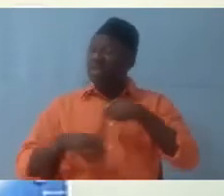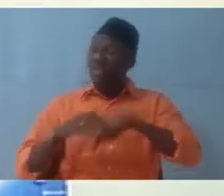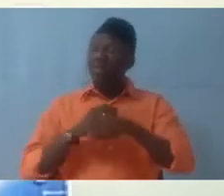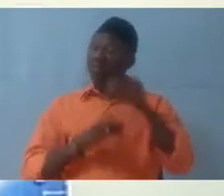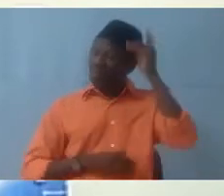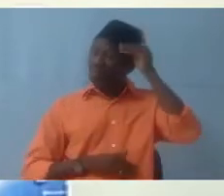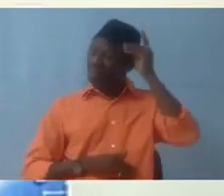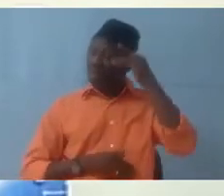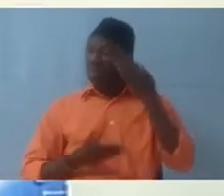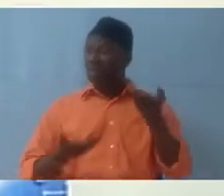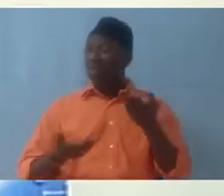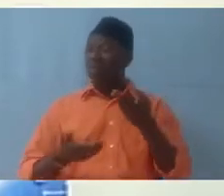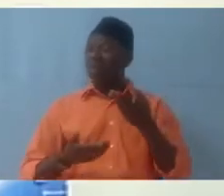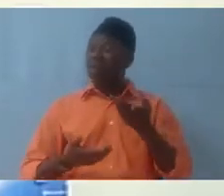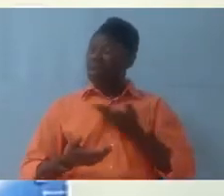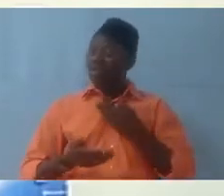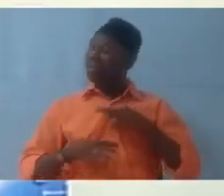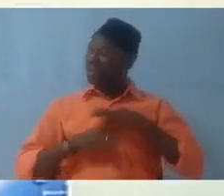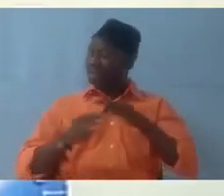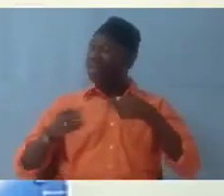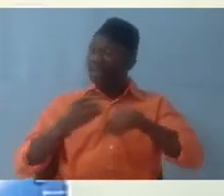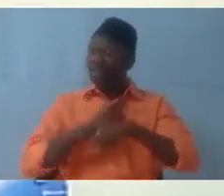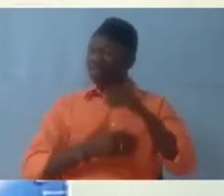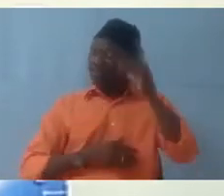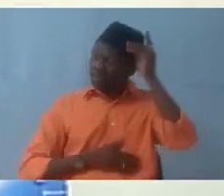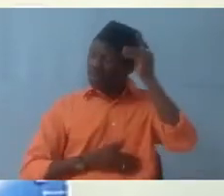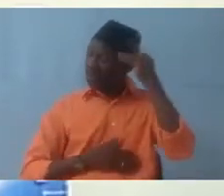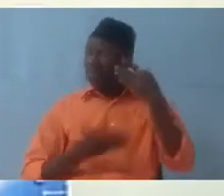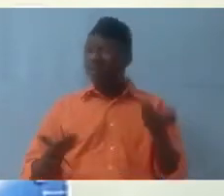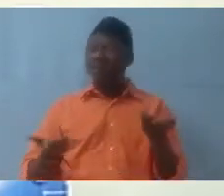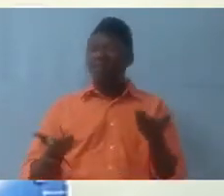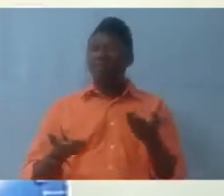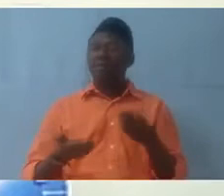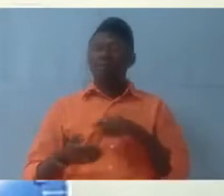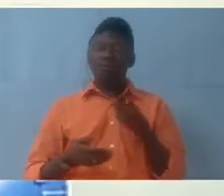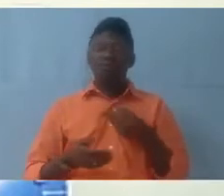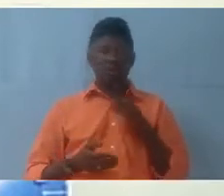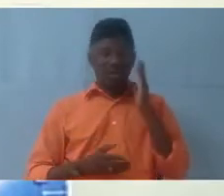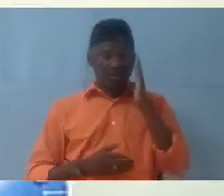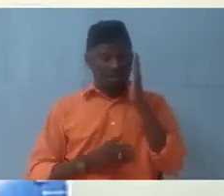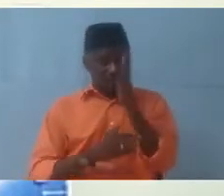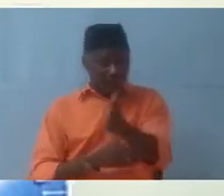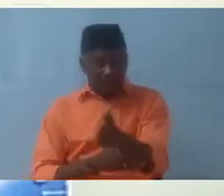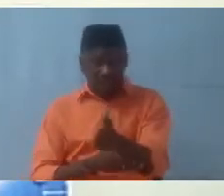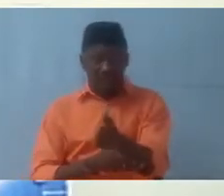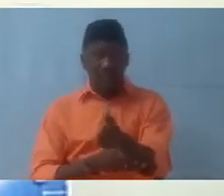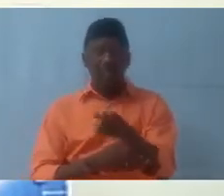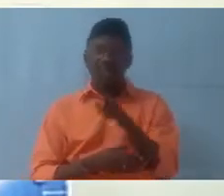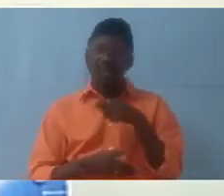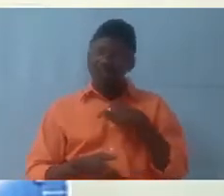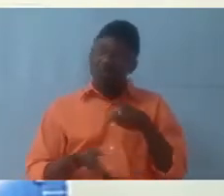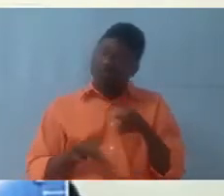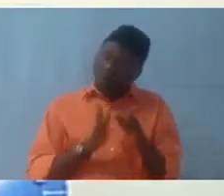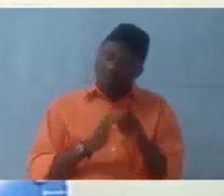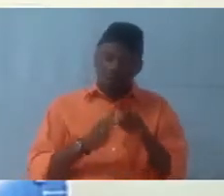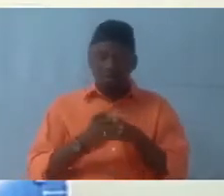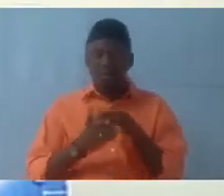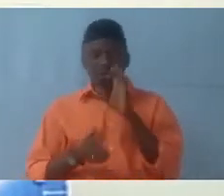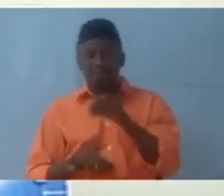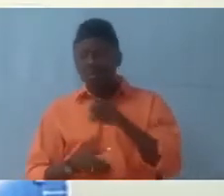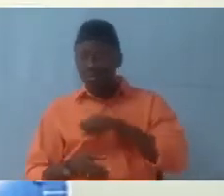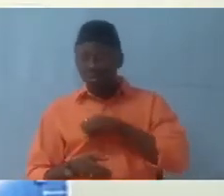rek ne dal yo mën nañ la watat waxtu wone ci wali politique. Whether you are directed to act in that way or you are doing it in your own